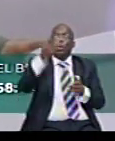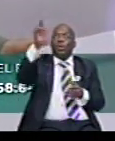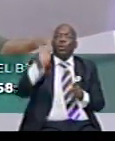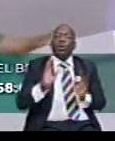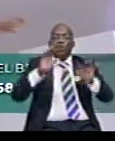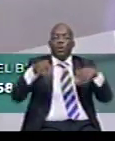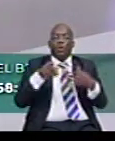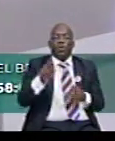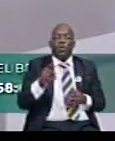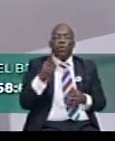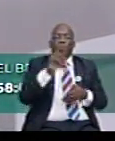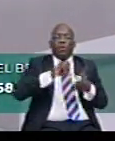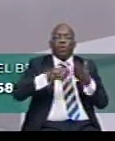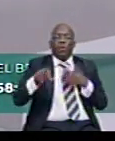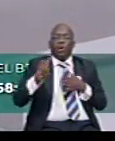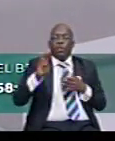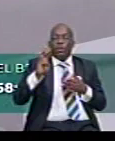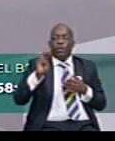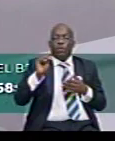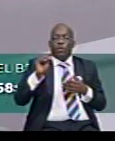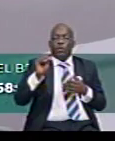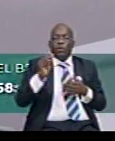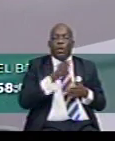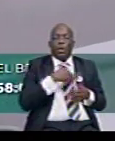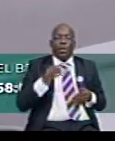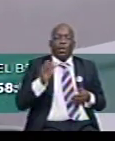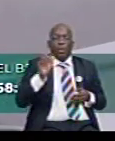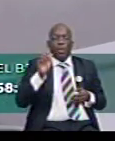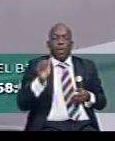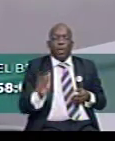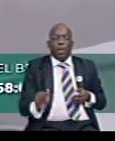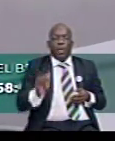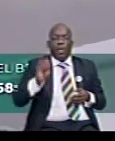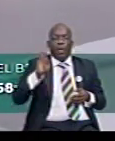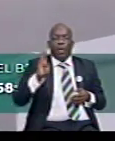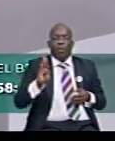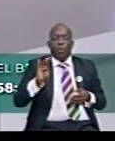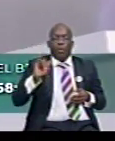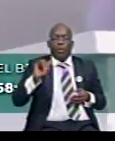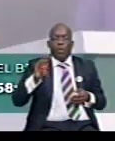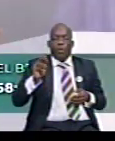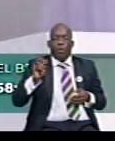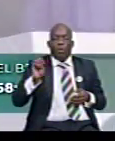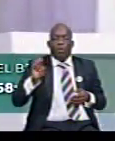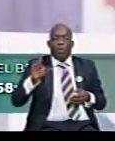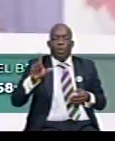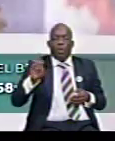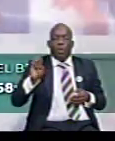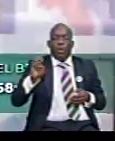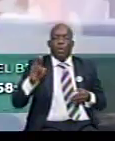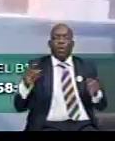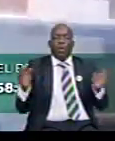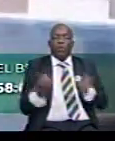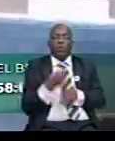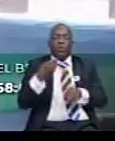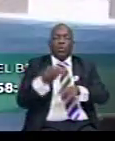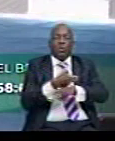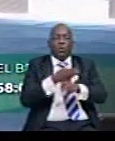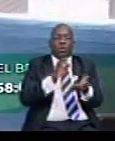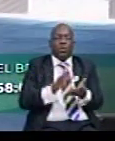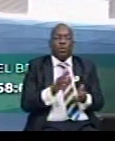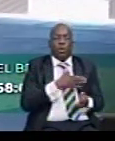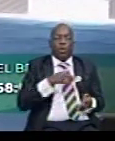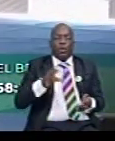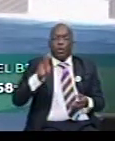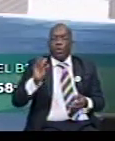verse 14 says, "And Abimelech took sheep and oxen and men servants and